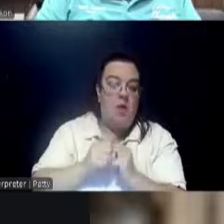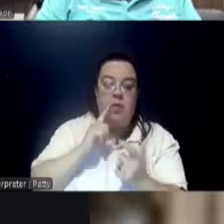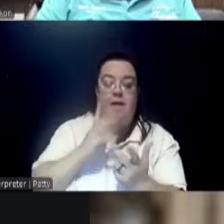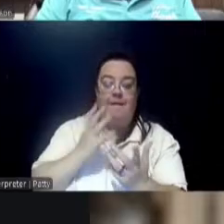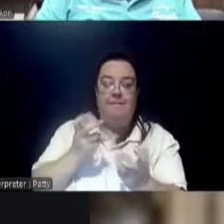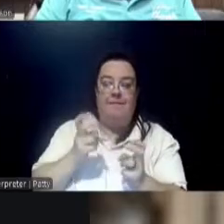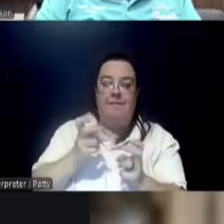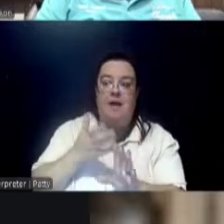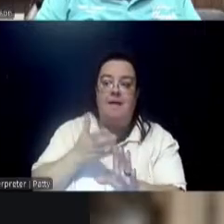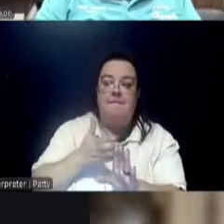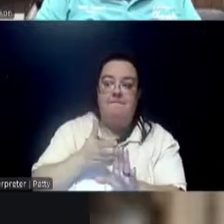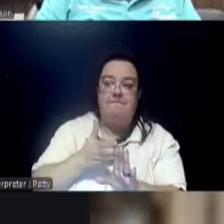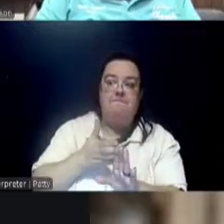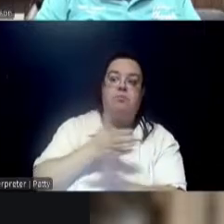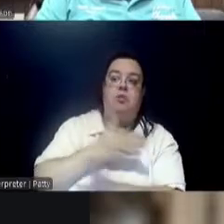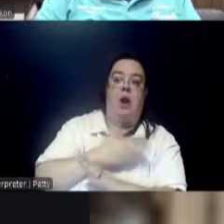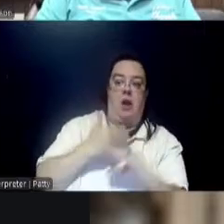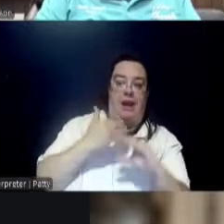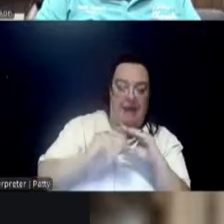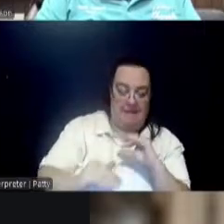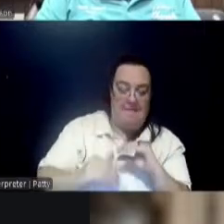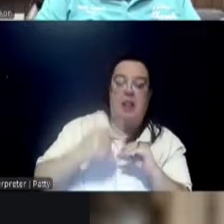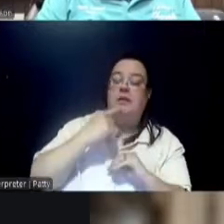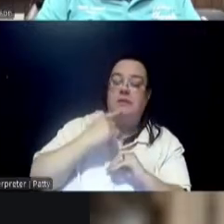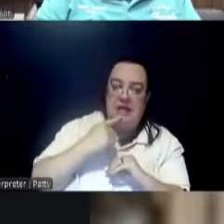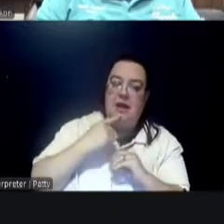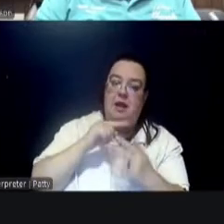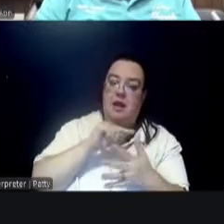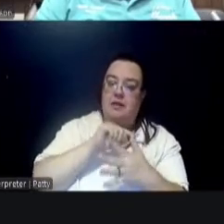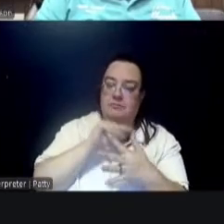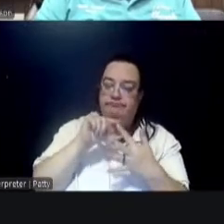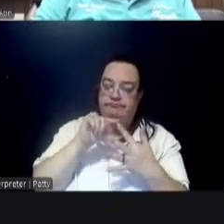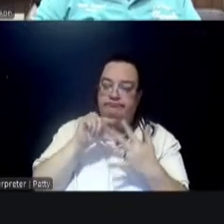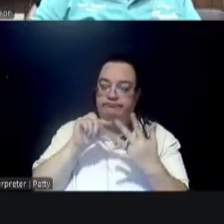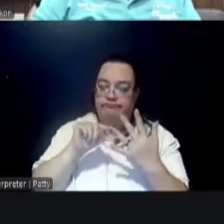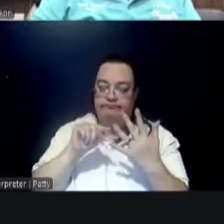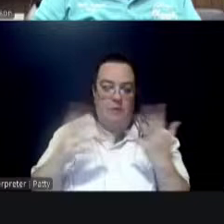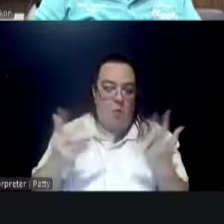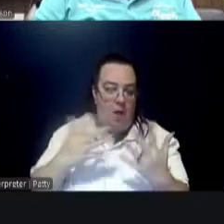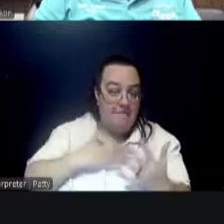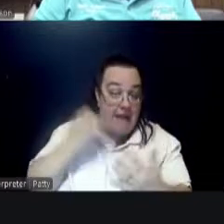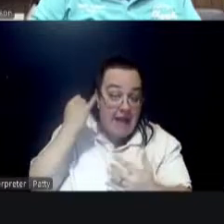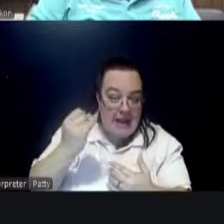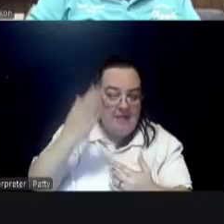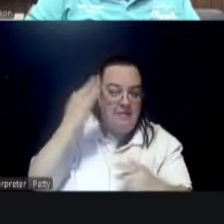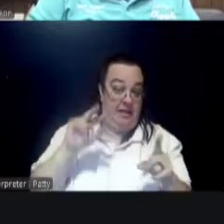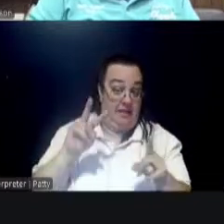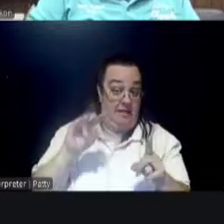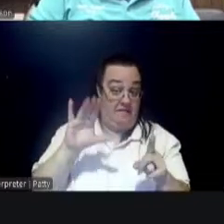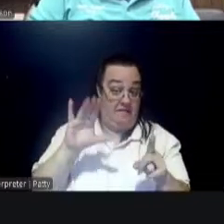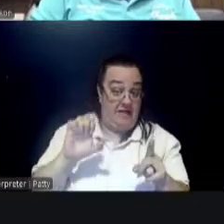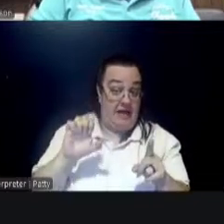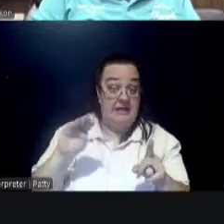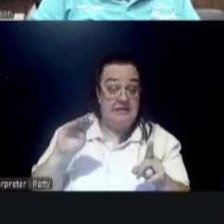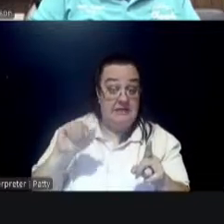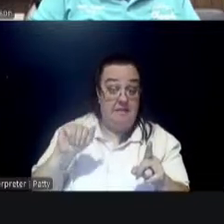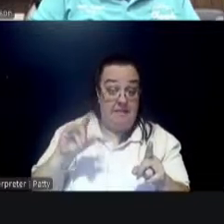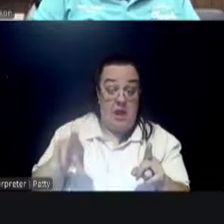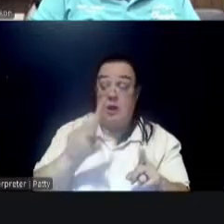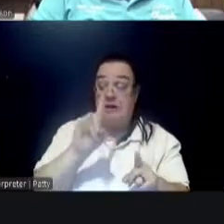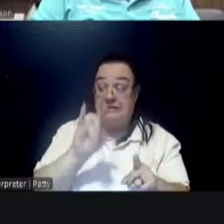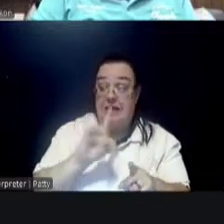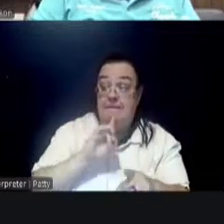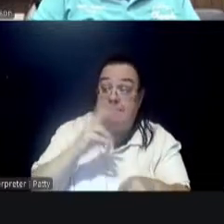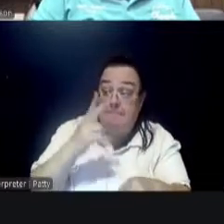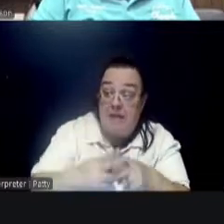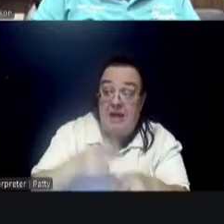prior email saying these are my ideas, because the vice mayor mentioned if you don't have a solution, you don't